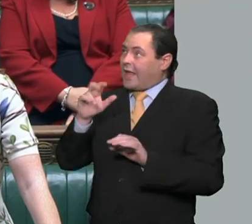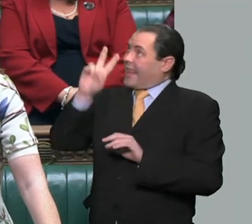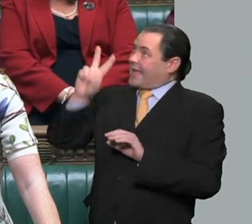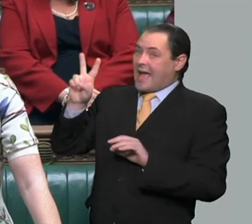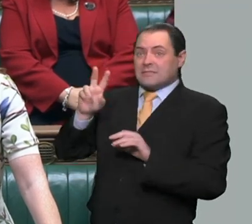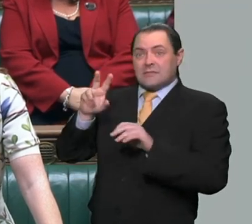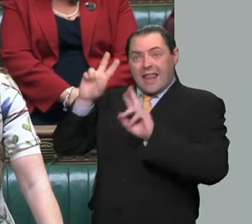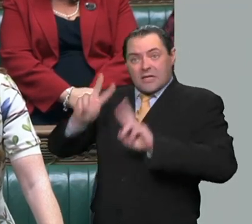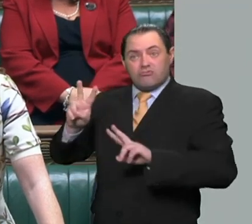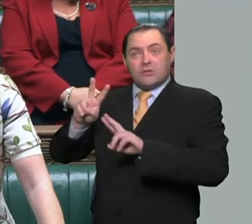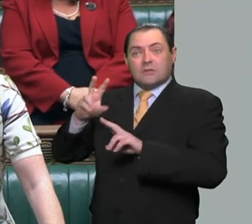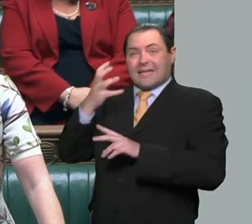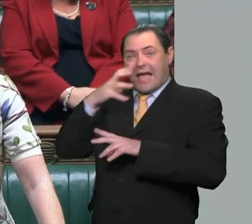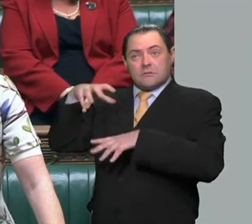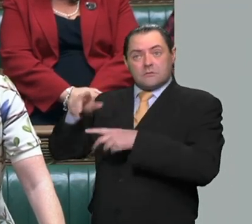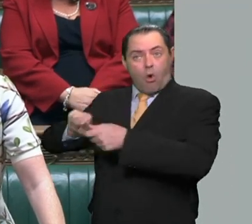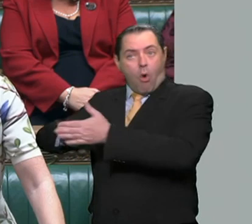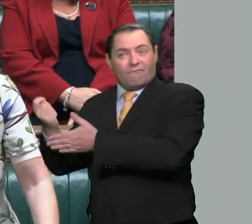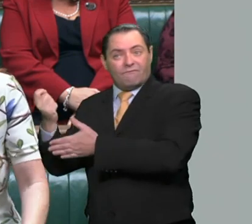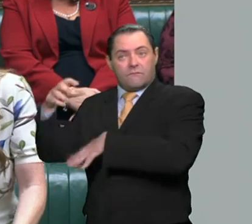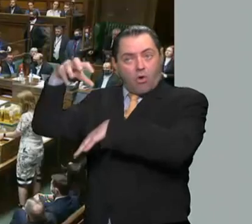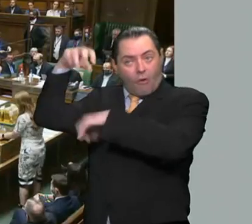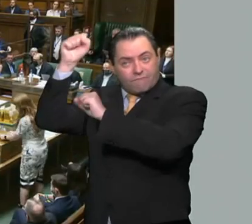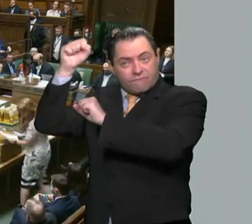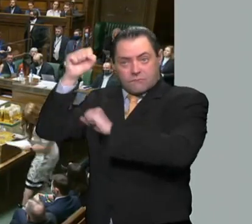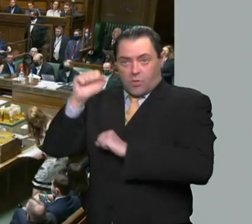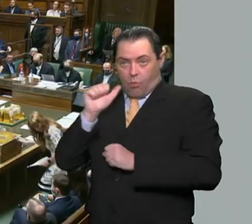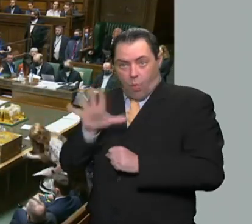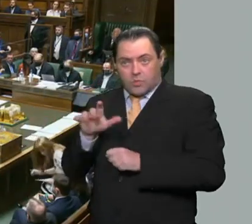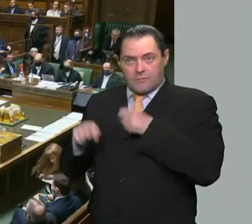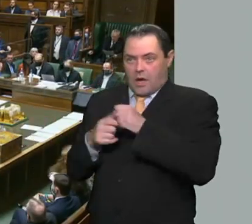energy supply or be pushed into fuel poverty this winter?